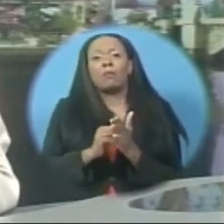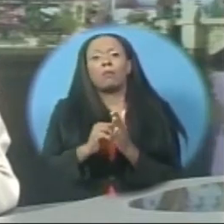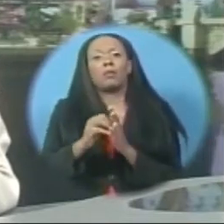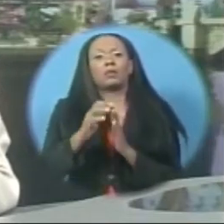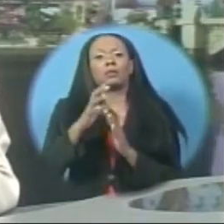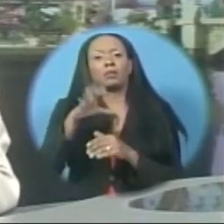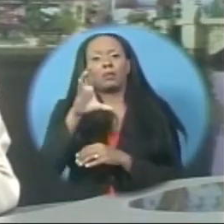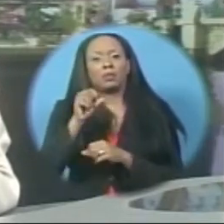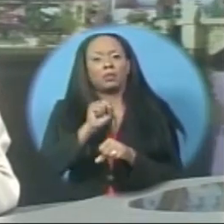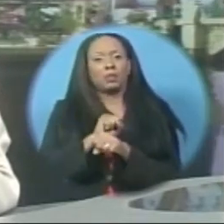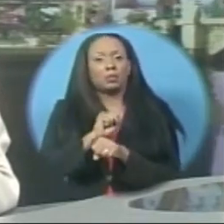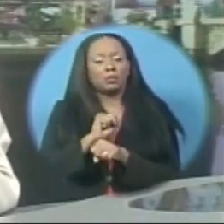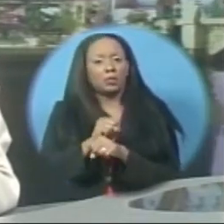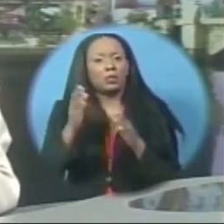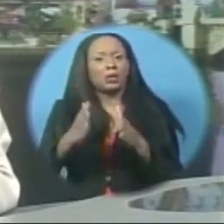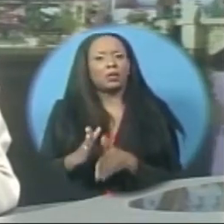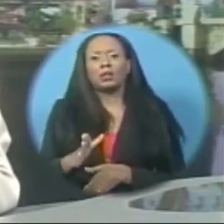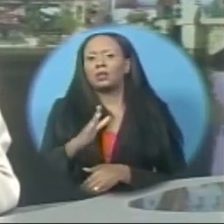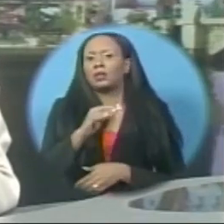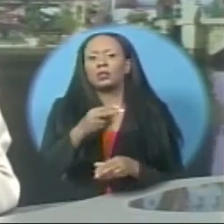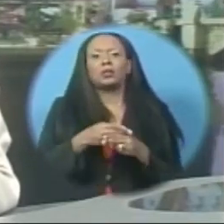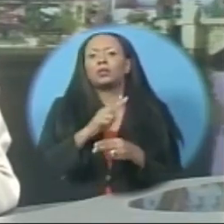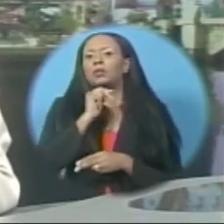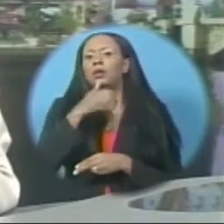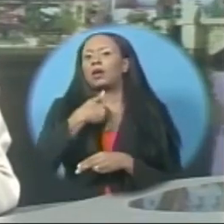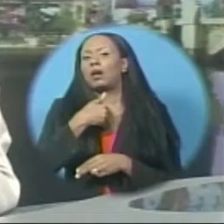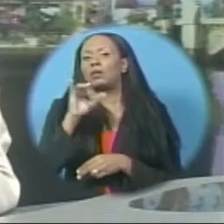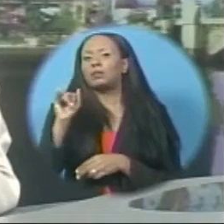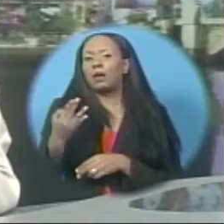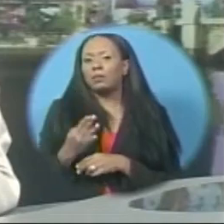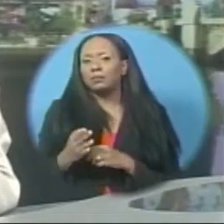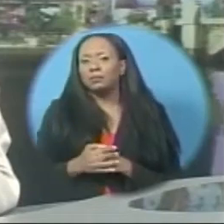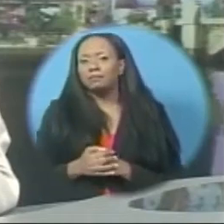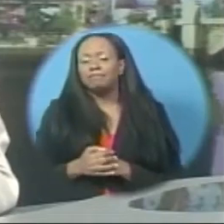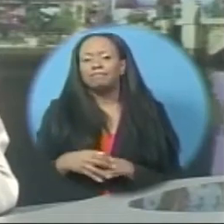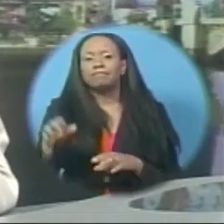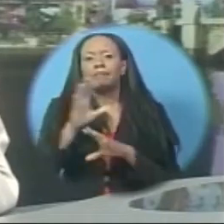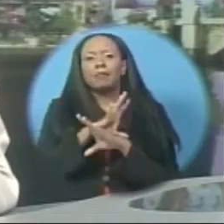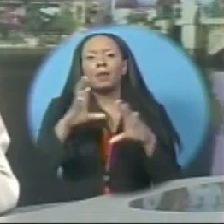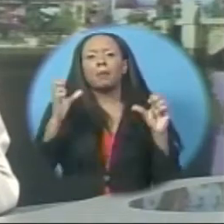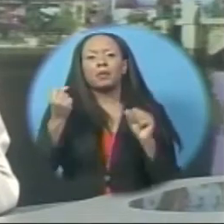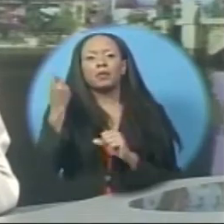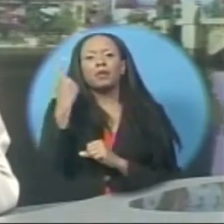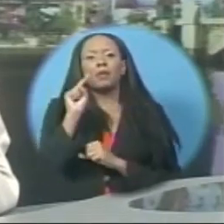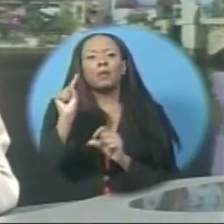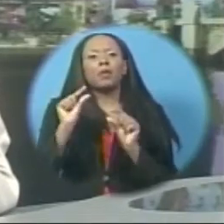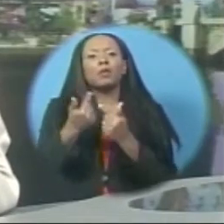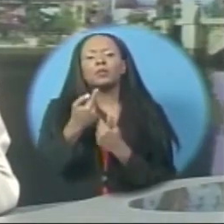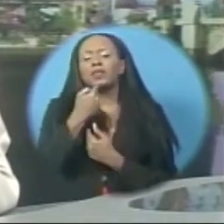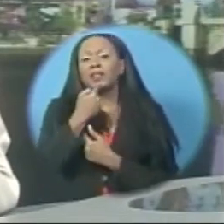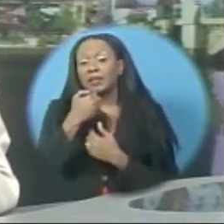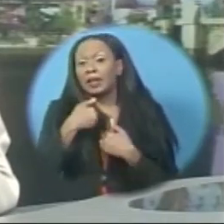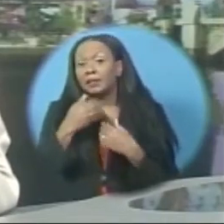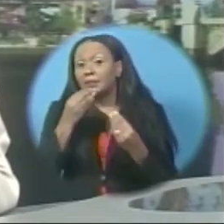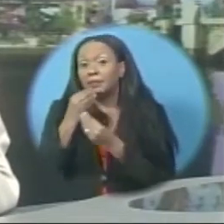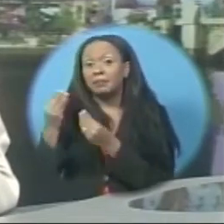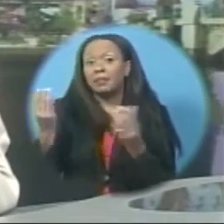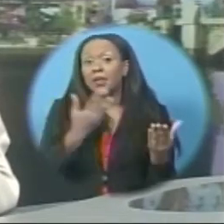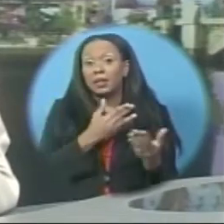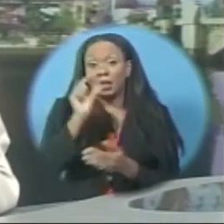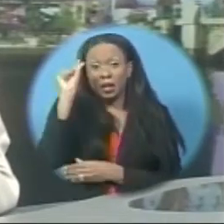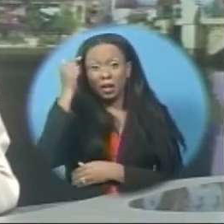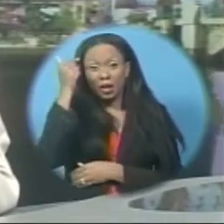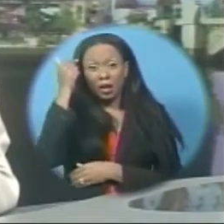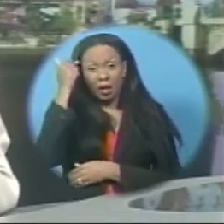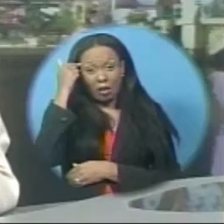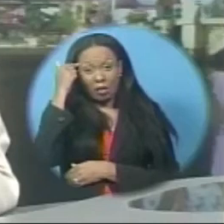be facing unemployment soon. PSA President Watson Duke told reporters that he has information the government is targeting